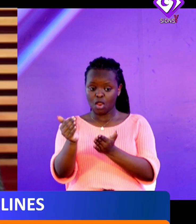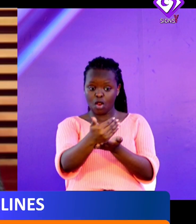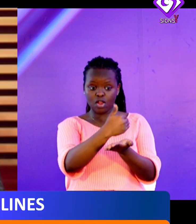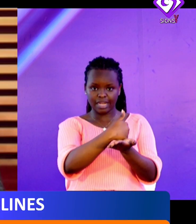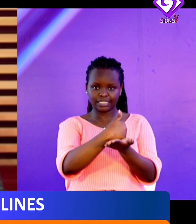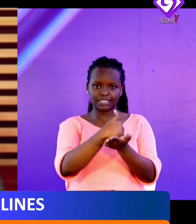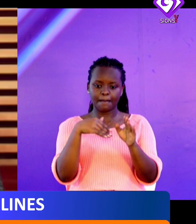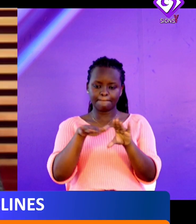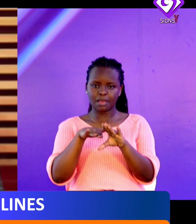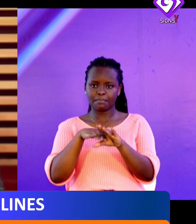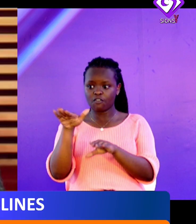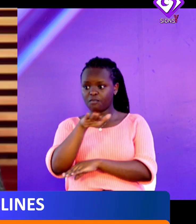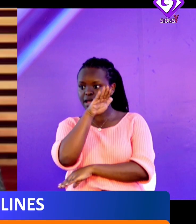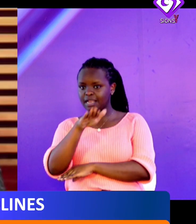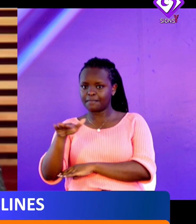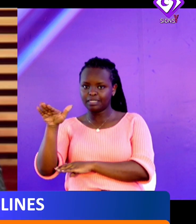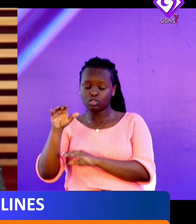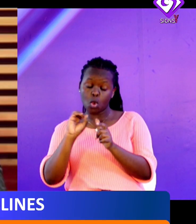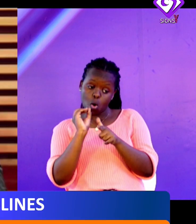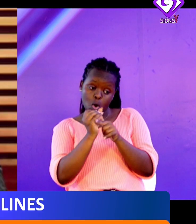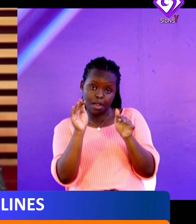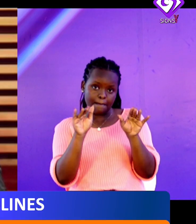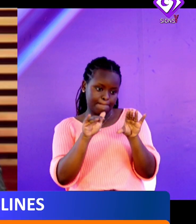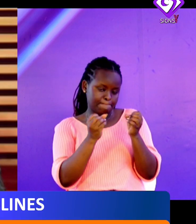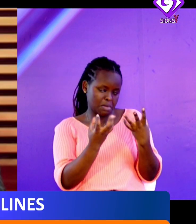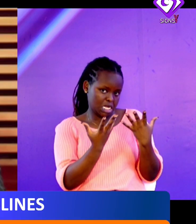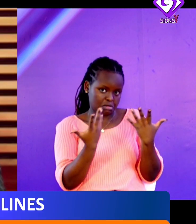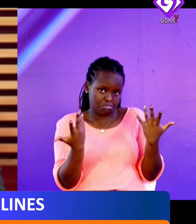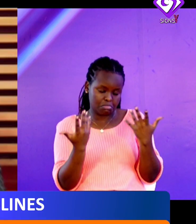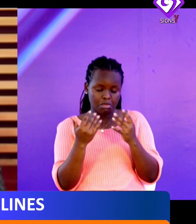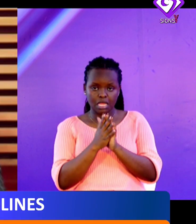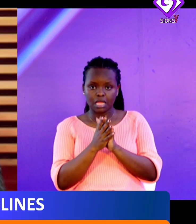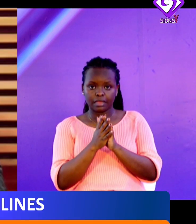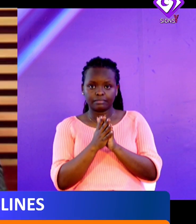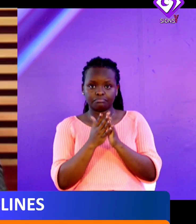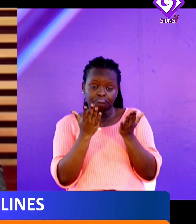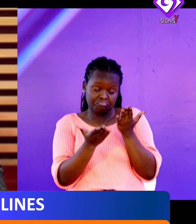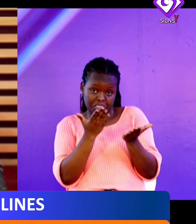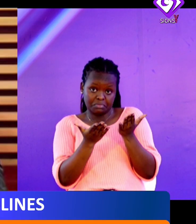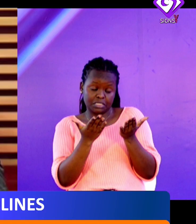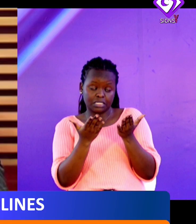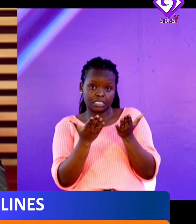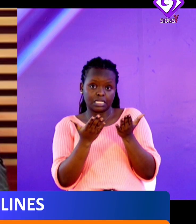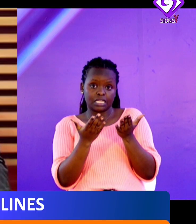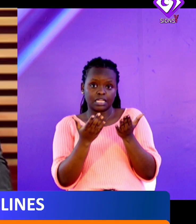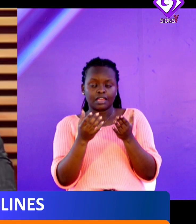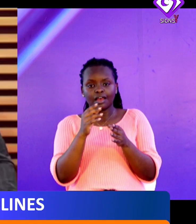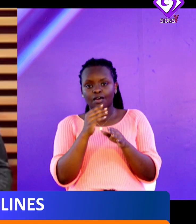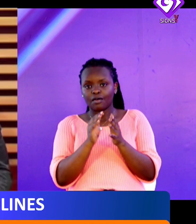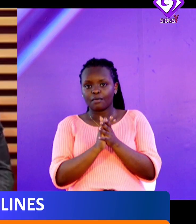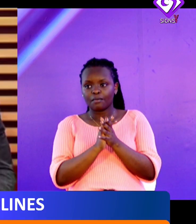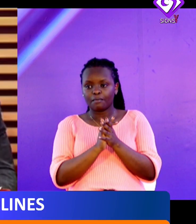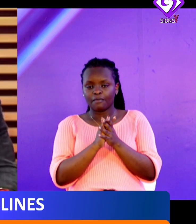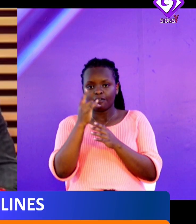a member of parliament or members of parliament allegedly on behalf of members of the National